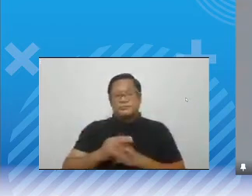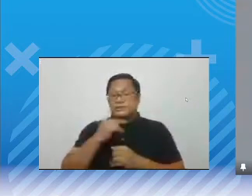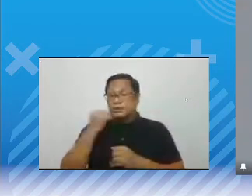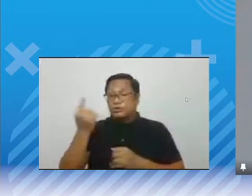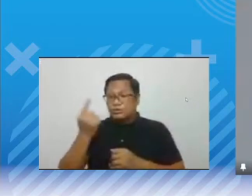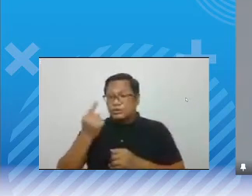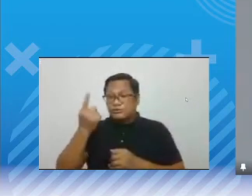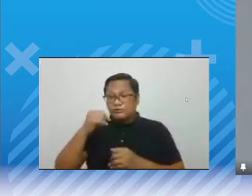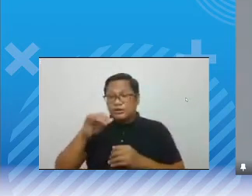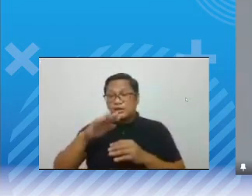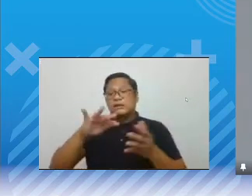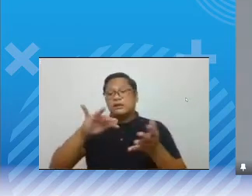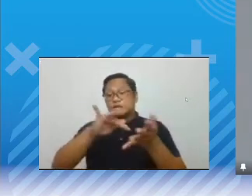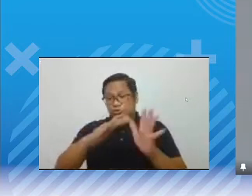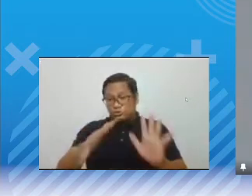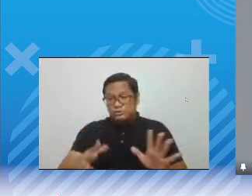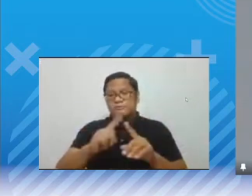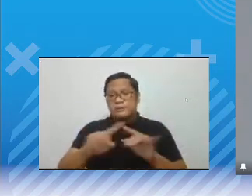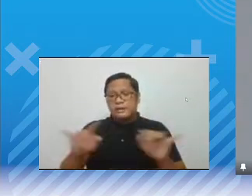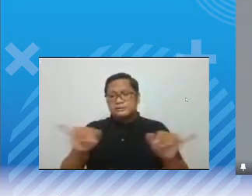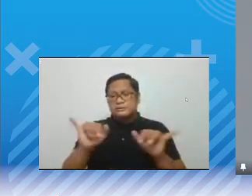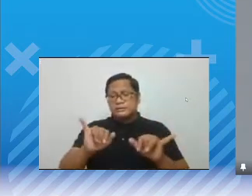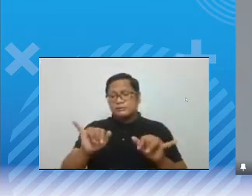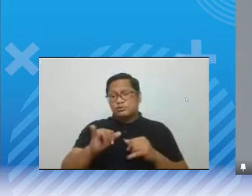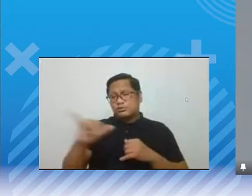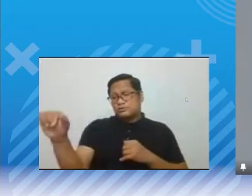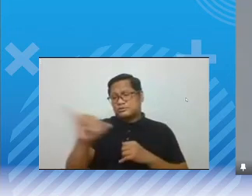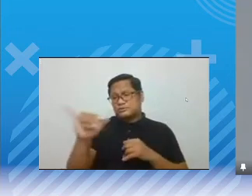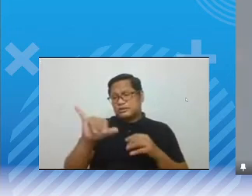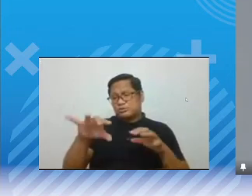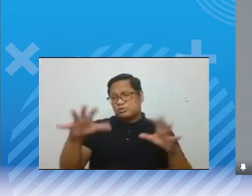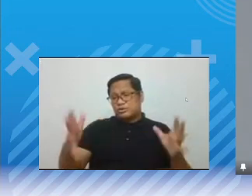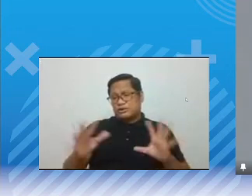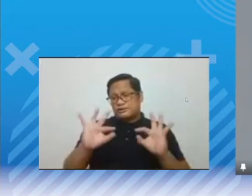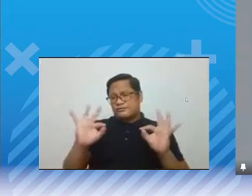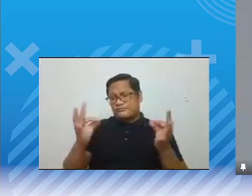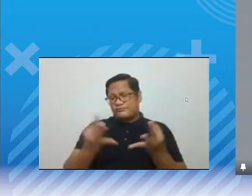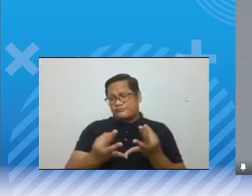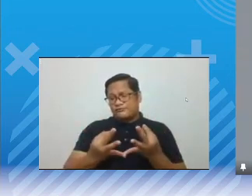for the kids, but to our fellow educators and to the families, no?